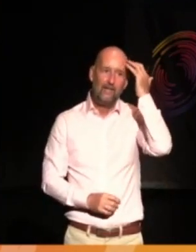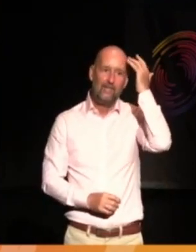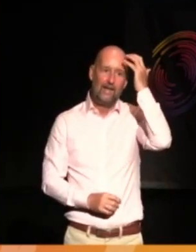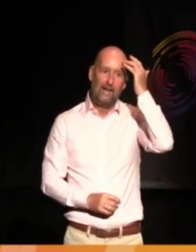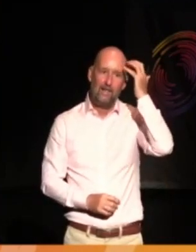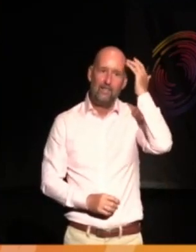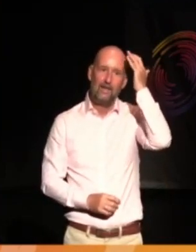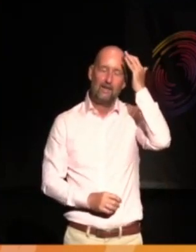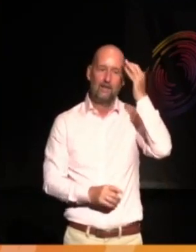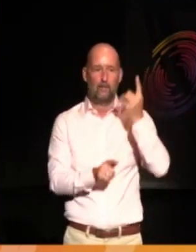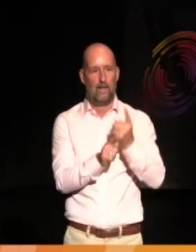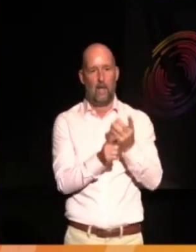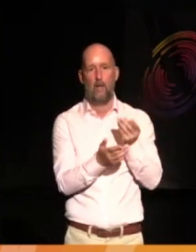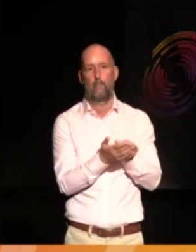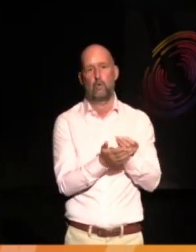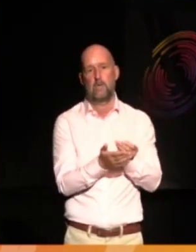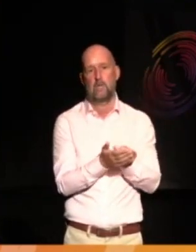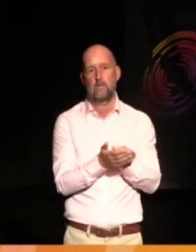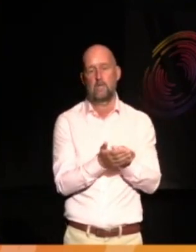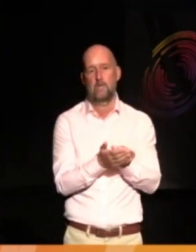to do about money?